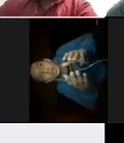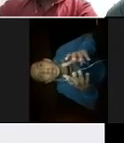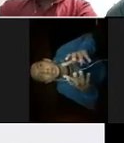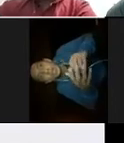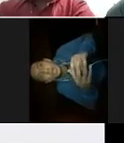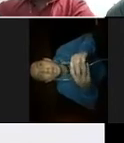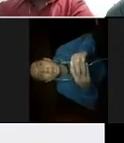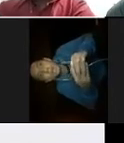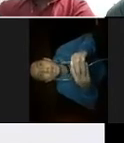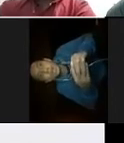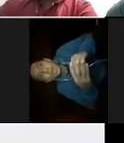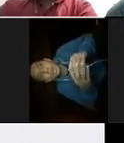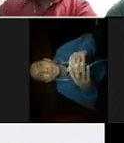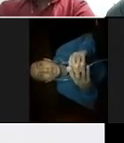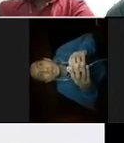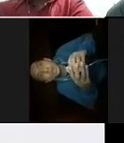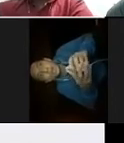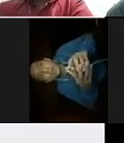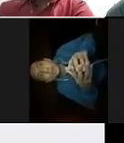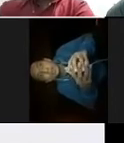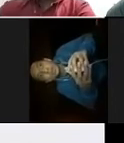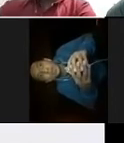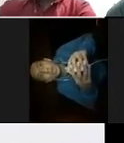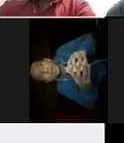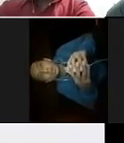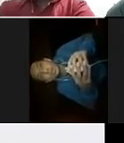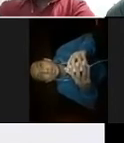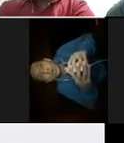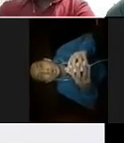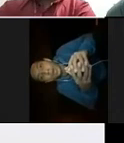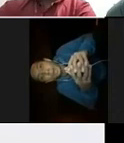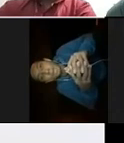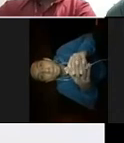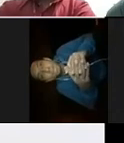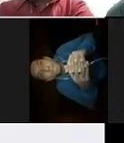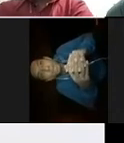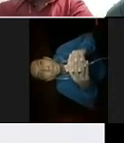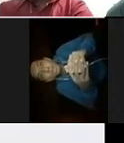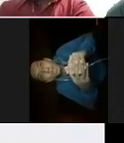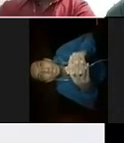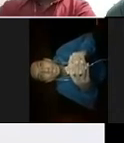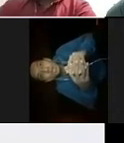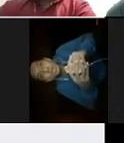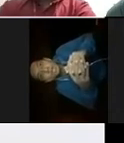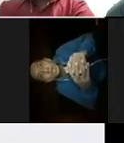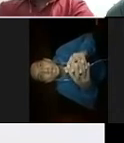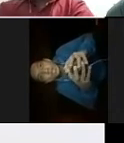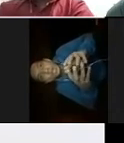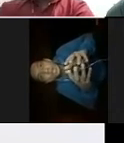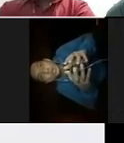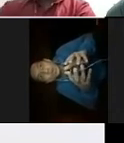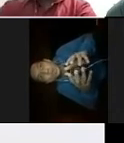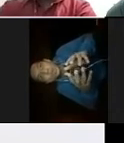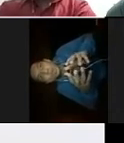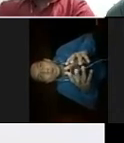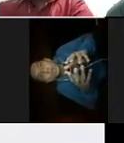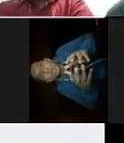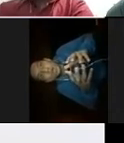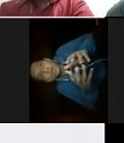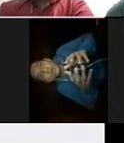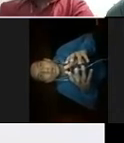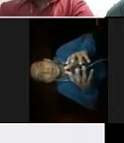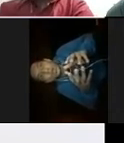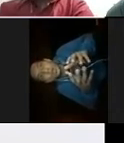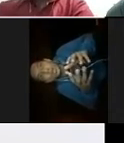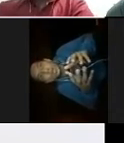chemical elements, but it has many benefits to plant to grow well. Thus, this recycling will make the quality